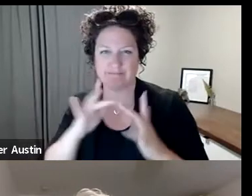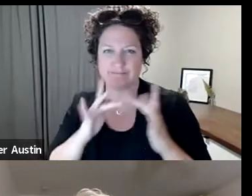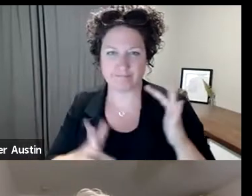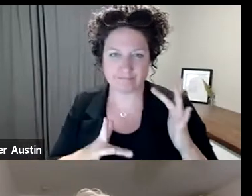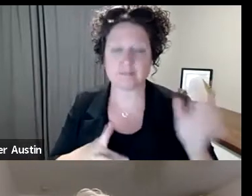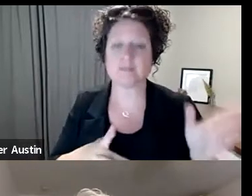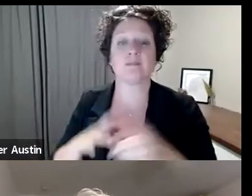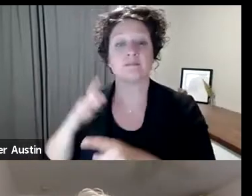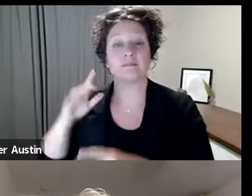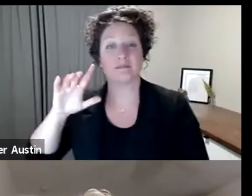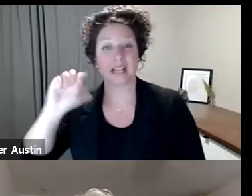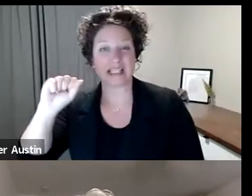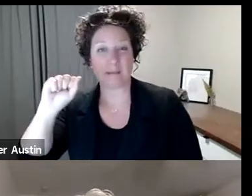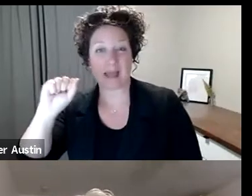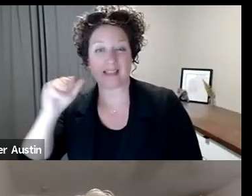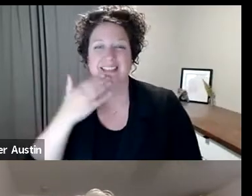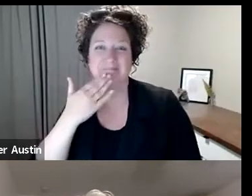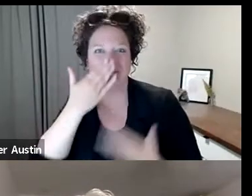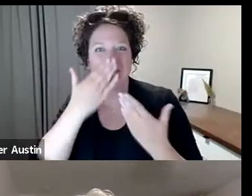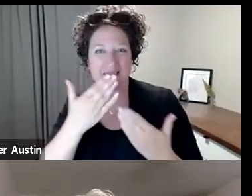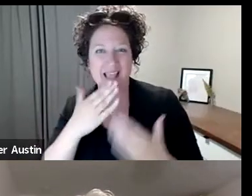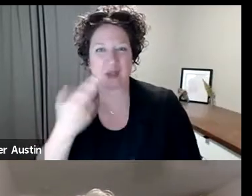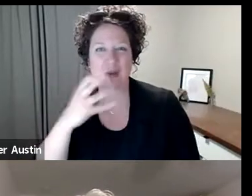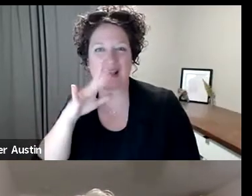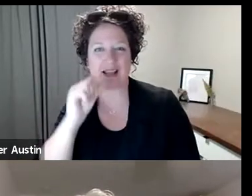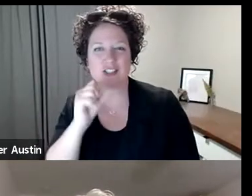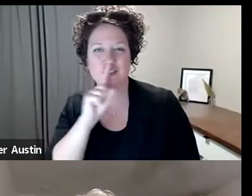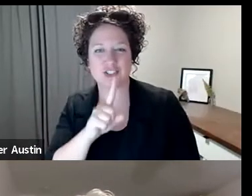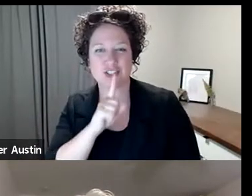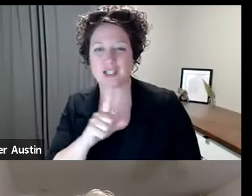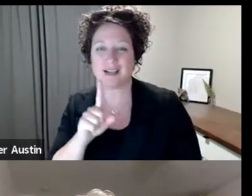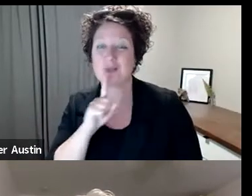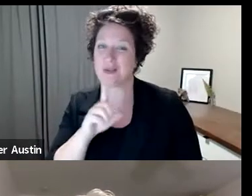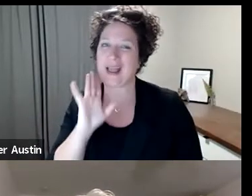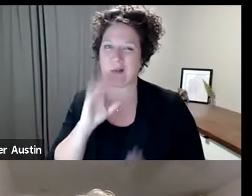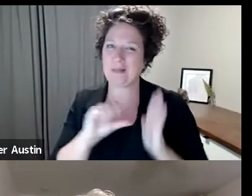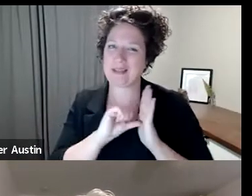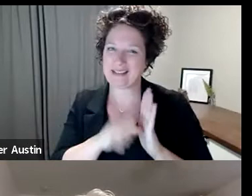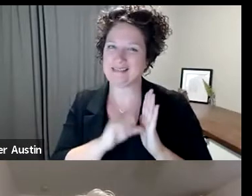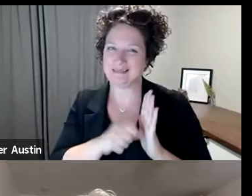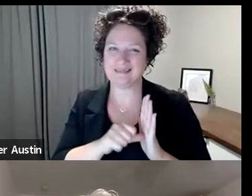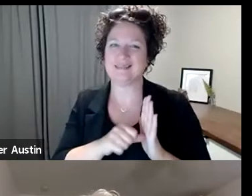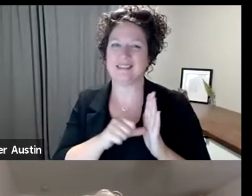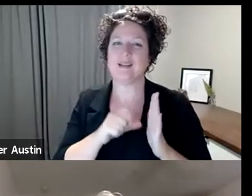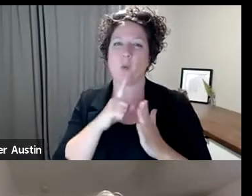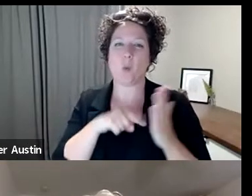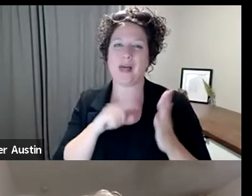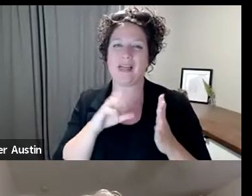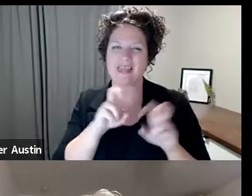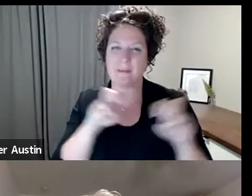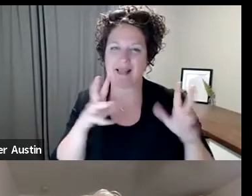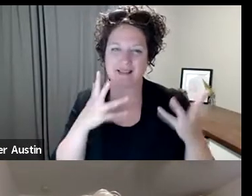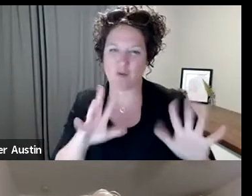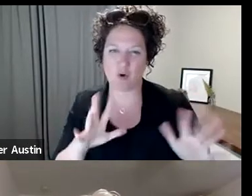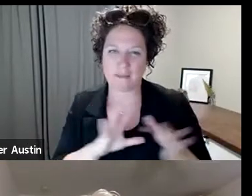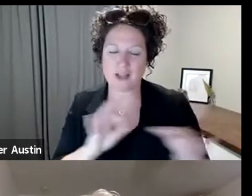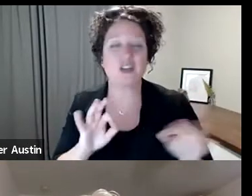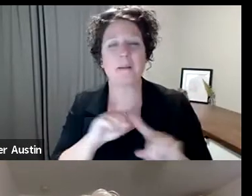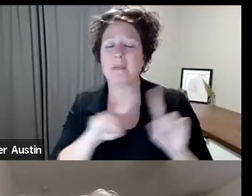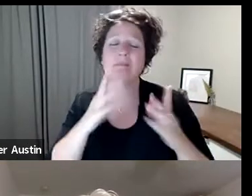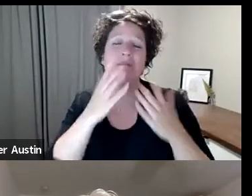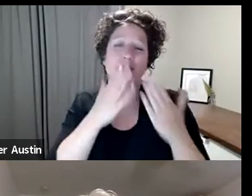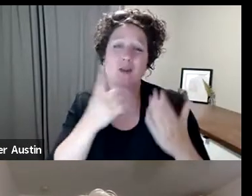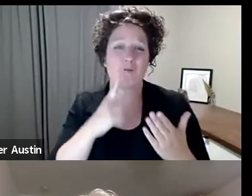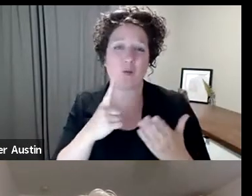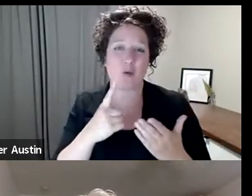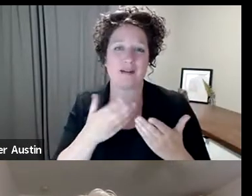Yeah, thank you, Hila. Definitely we'll be reiterating some of what the panelists have said, but first I want to say thank you for having me